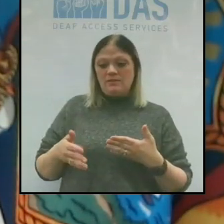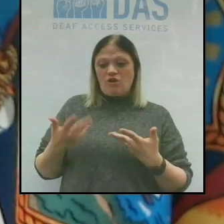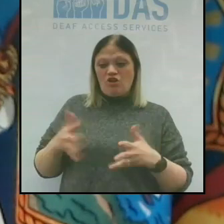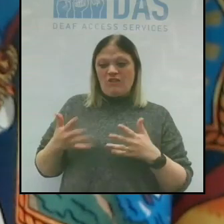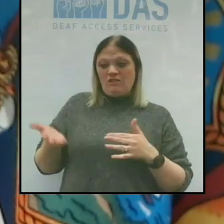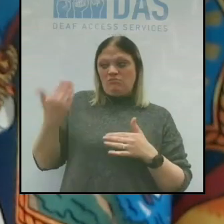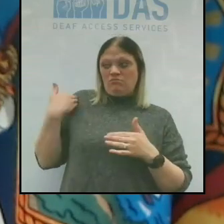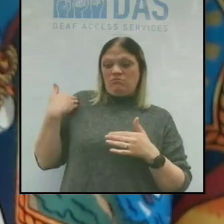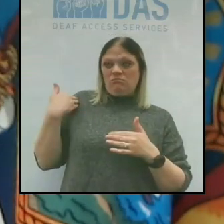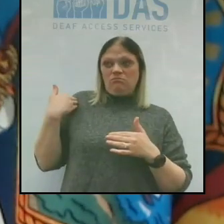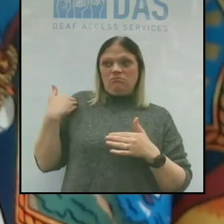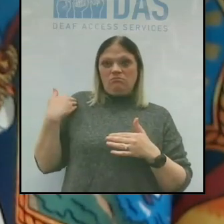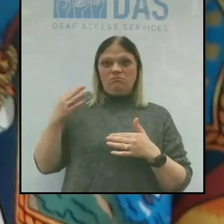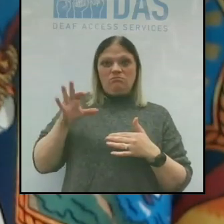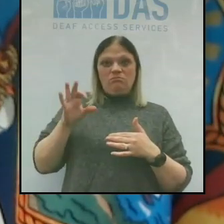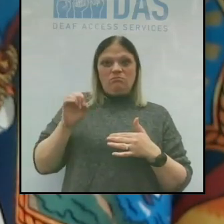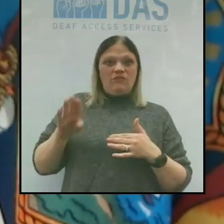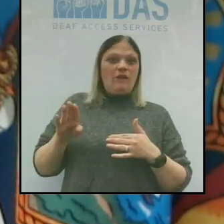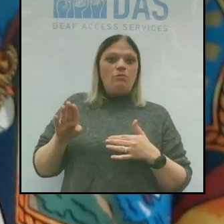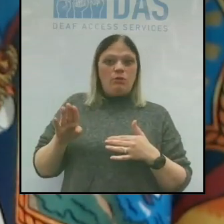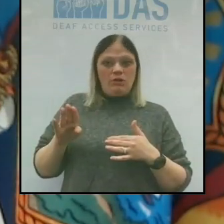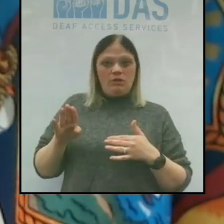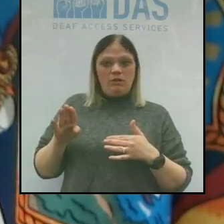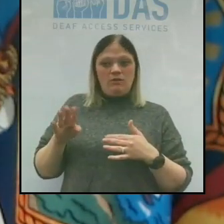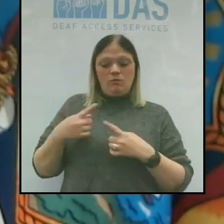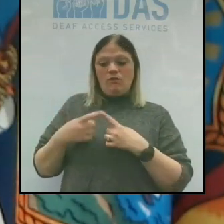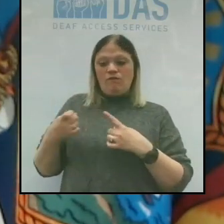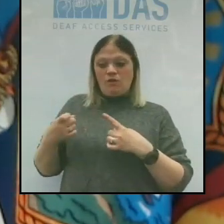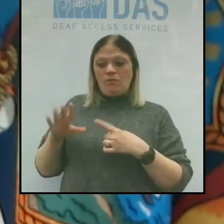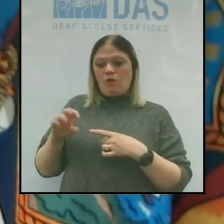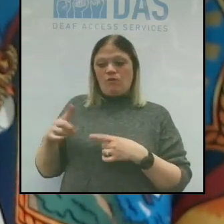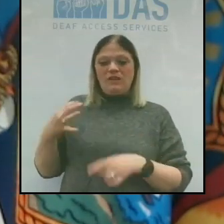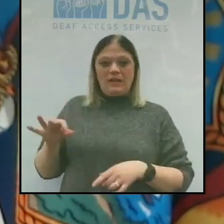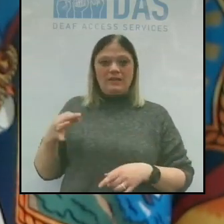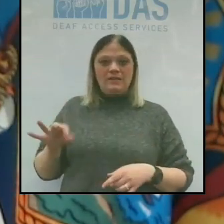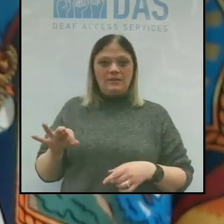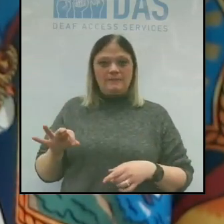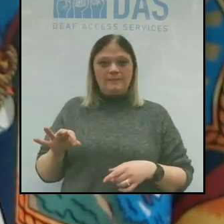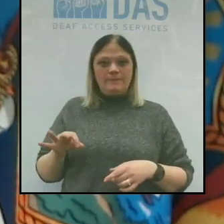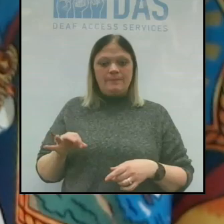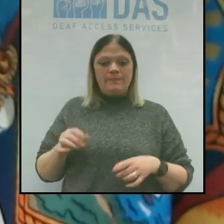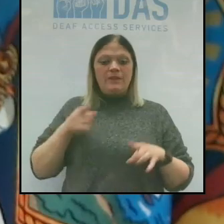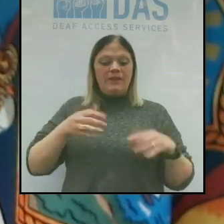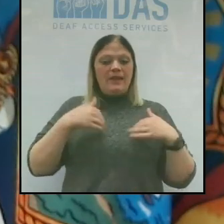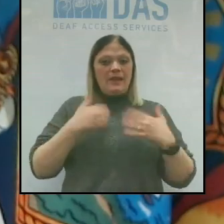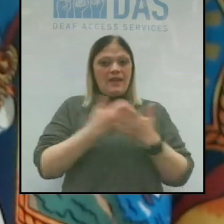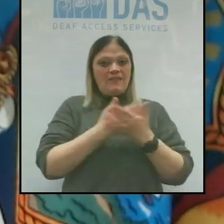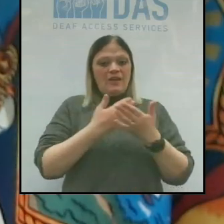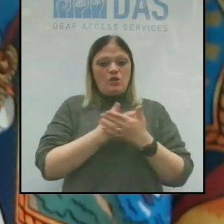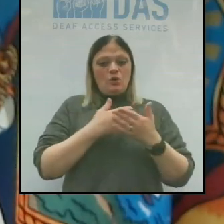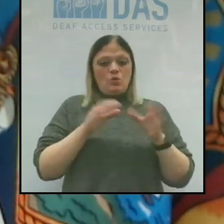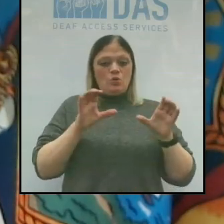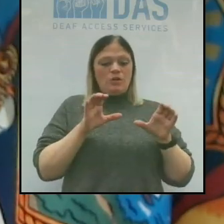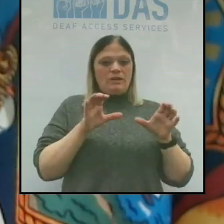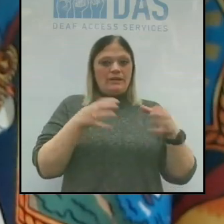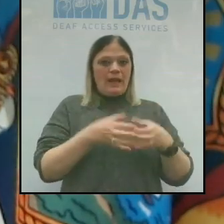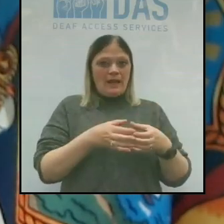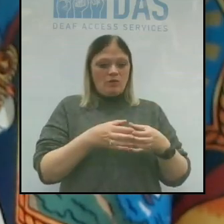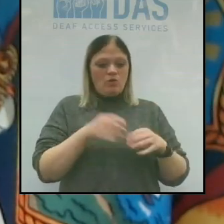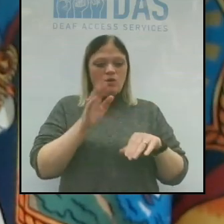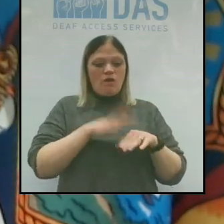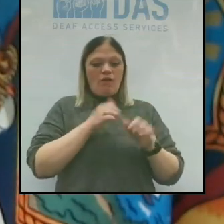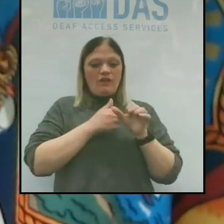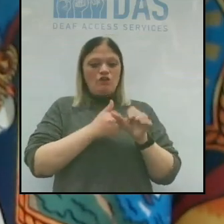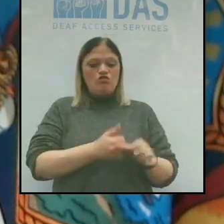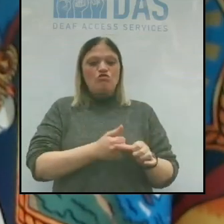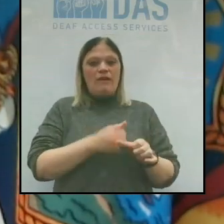in the past back in February were died of COVID-19. They do have a new category that on their tracker